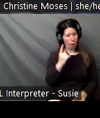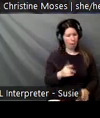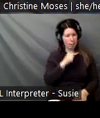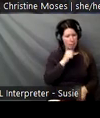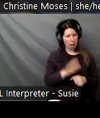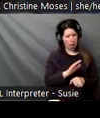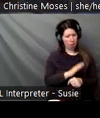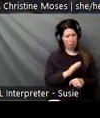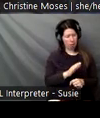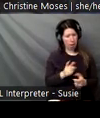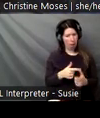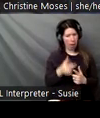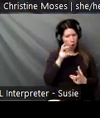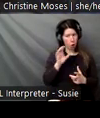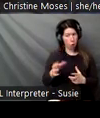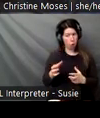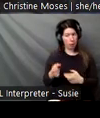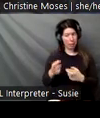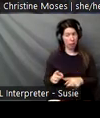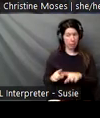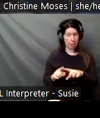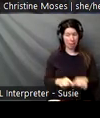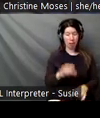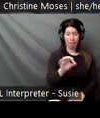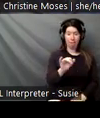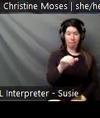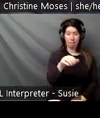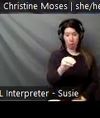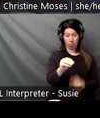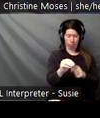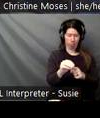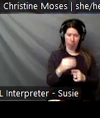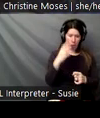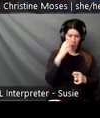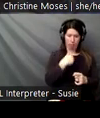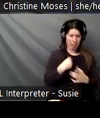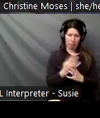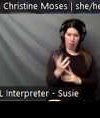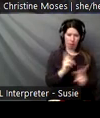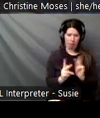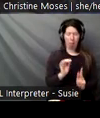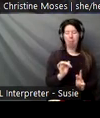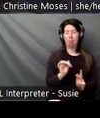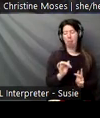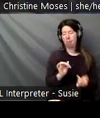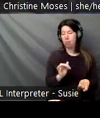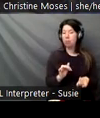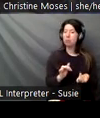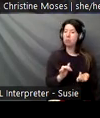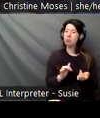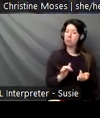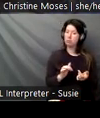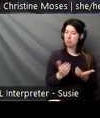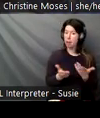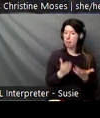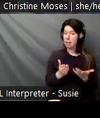hear that the recommendation was based on like a firm, which presumably is multiple people, I was wondering if there was, you know, language that we